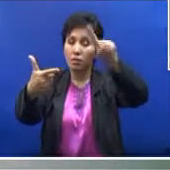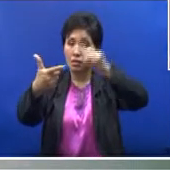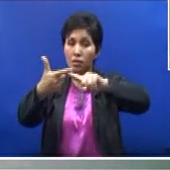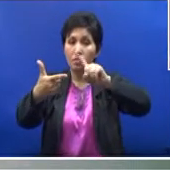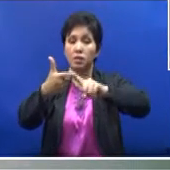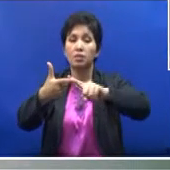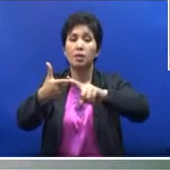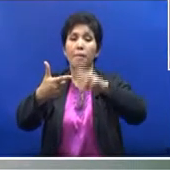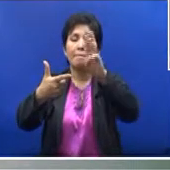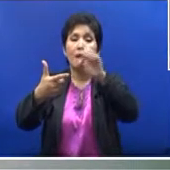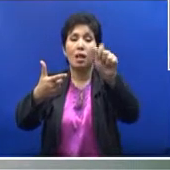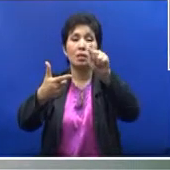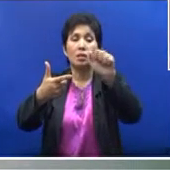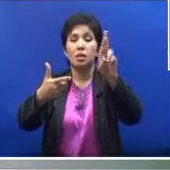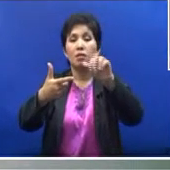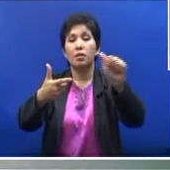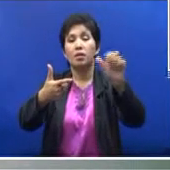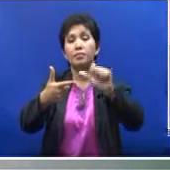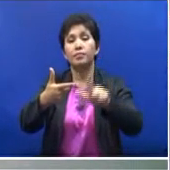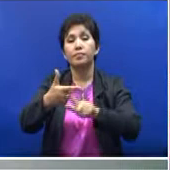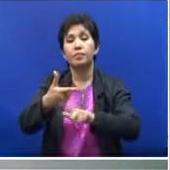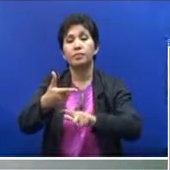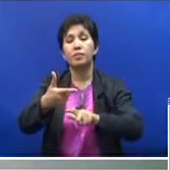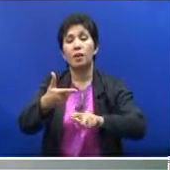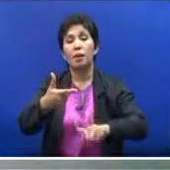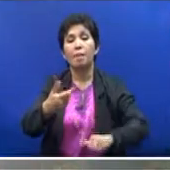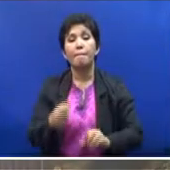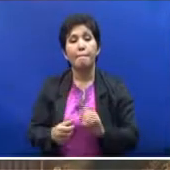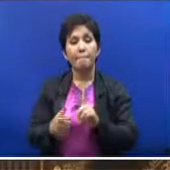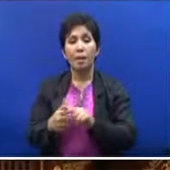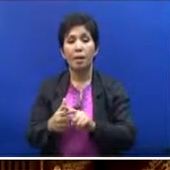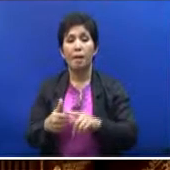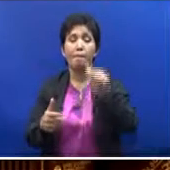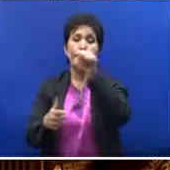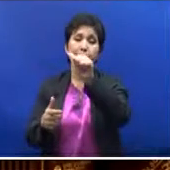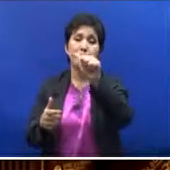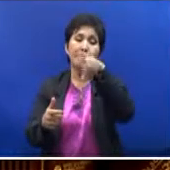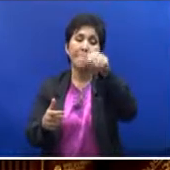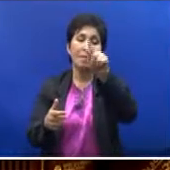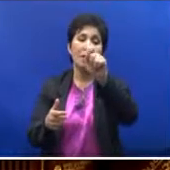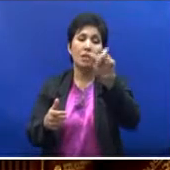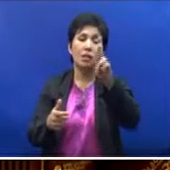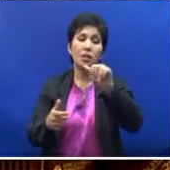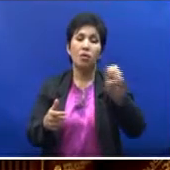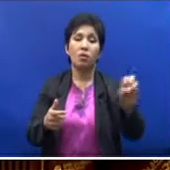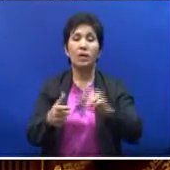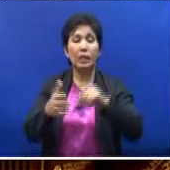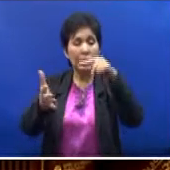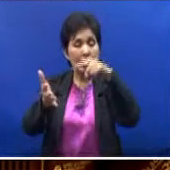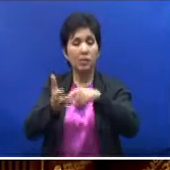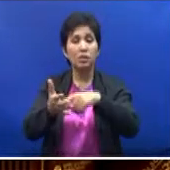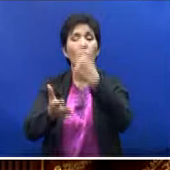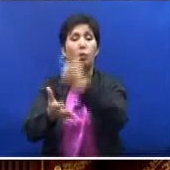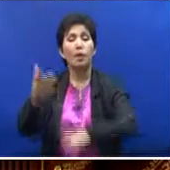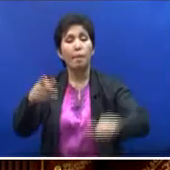is matrilineal descent. Okay, so patrilineal descent, this what has